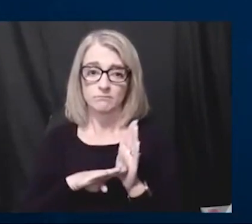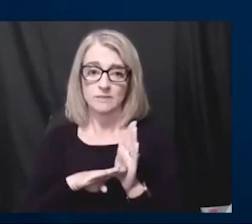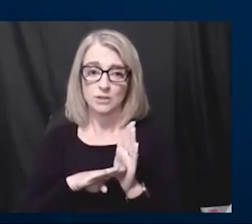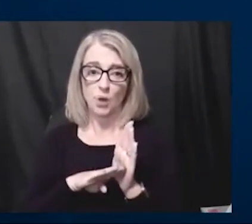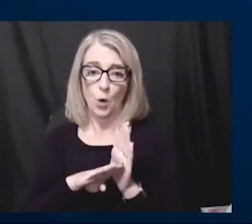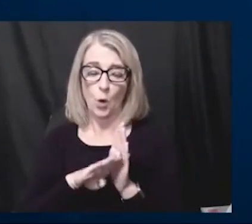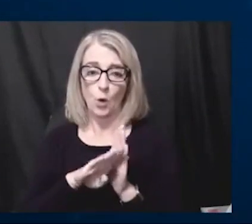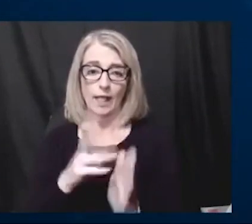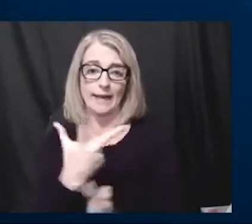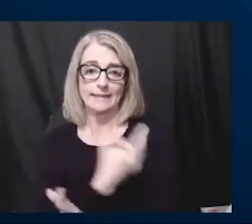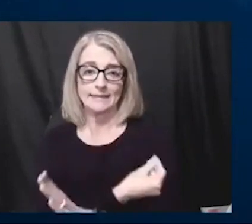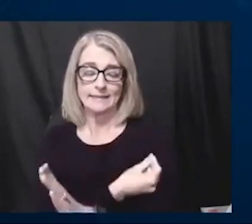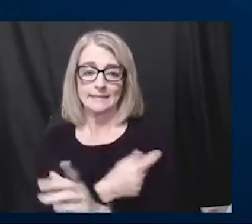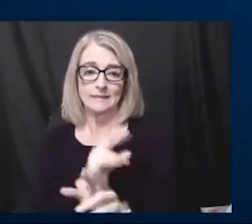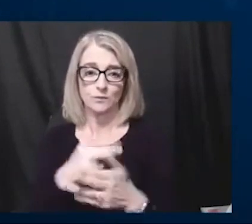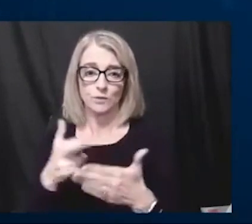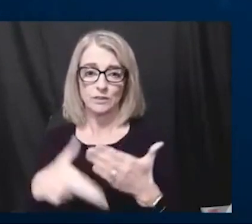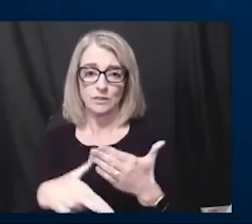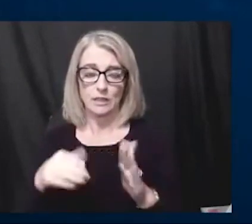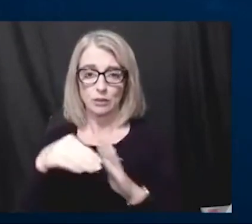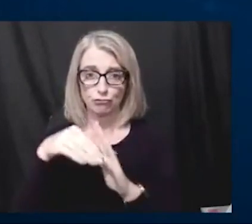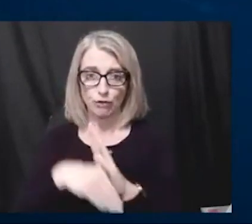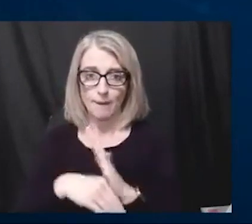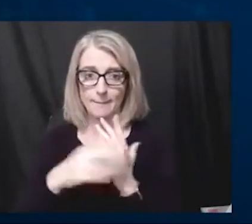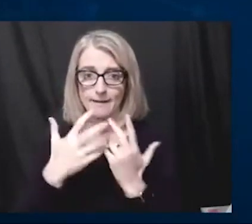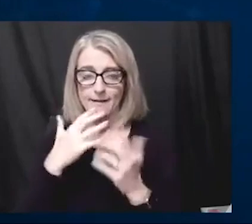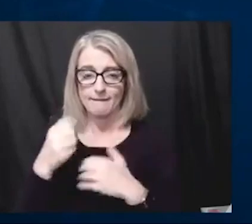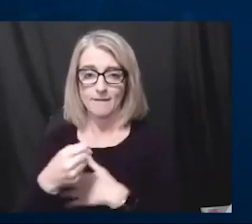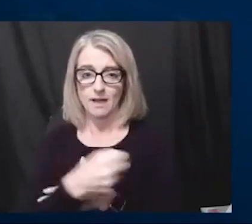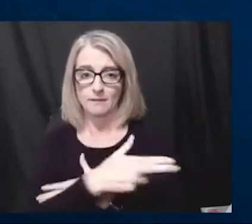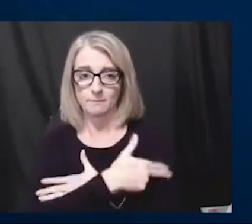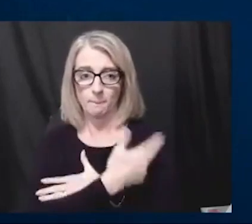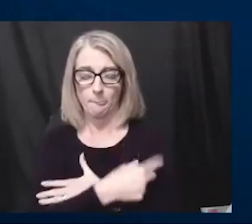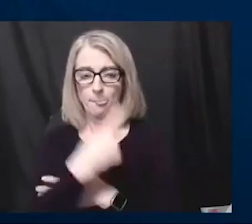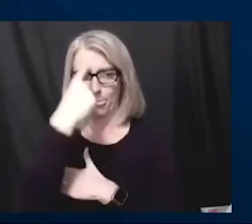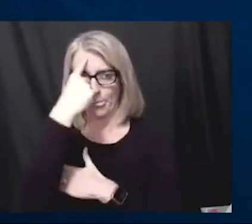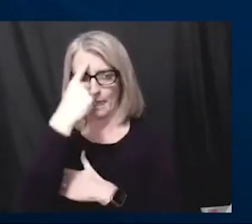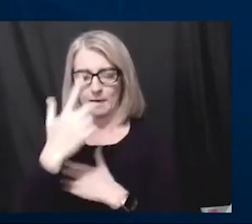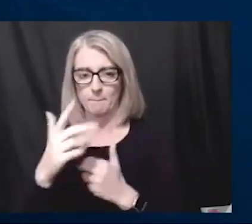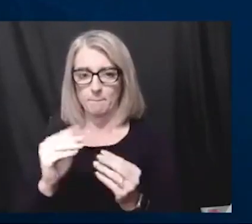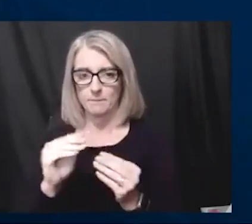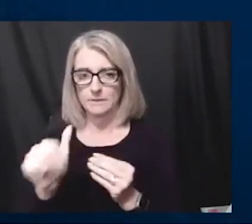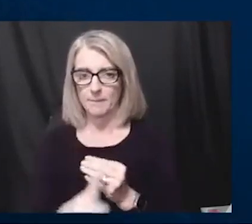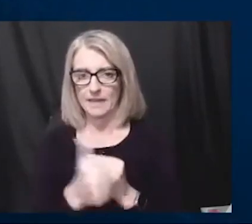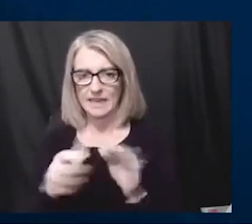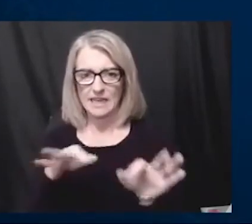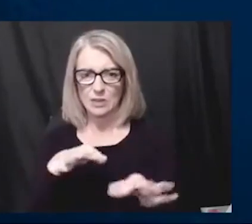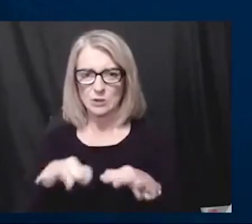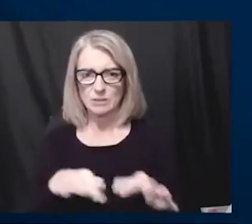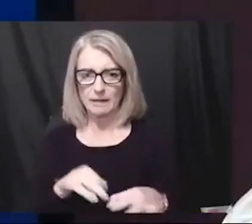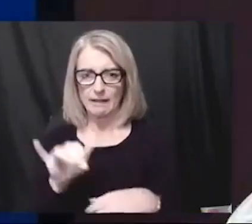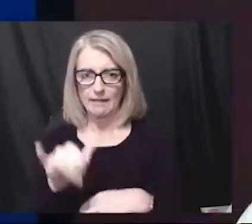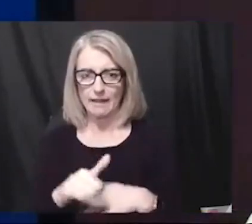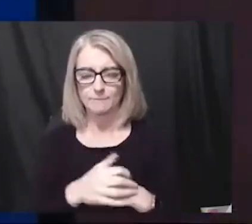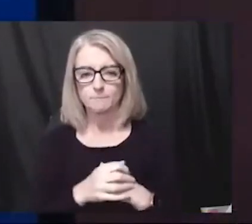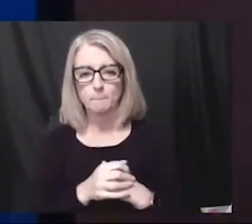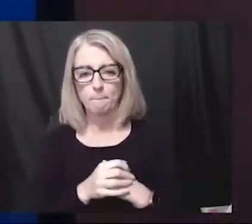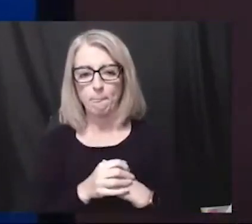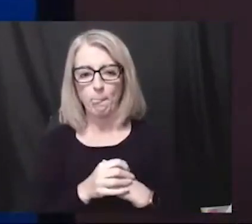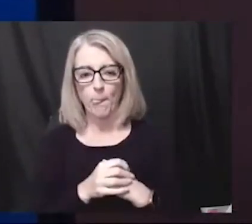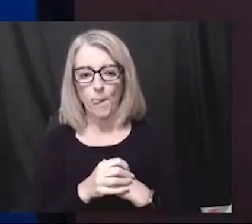of death by almost 98% Yep. if I'm vaccinated. Huh. Let me think about that. Okay, good idea. Yeah.